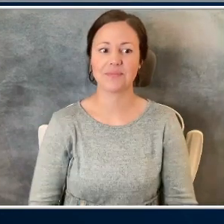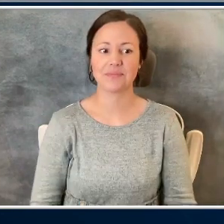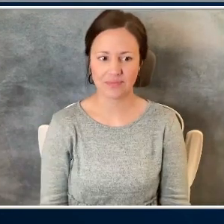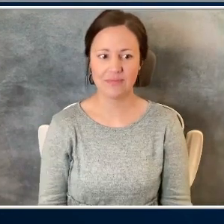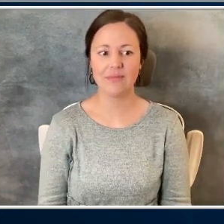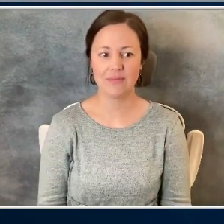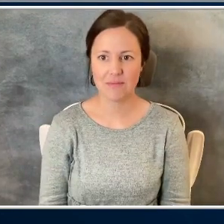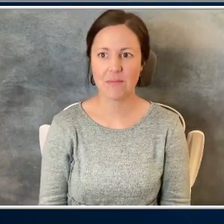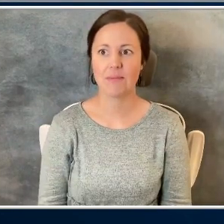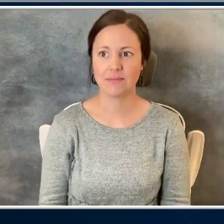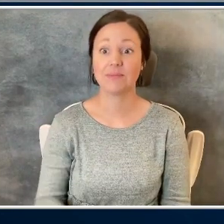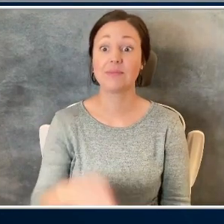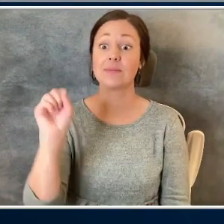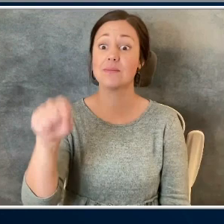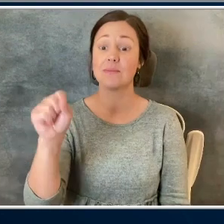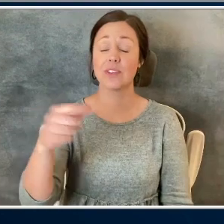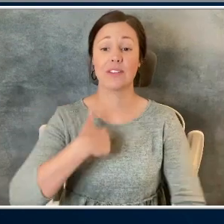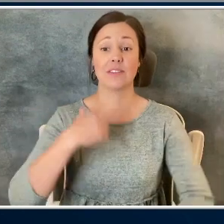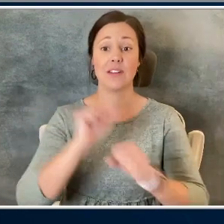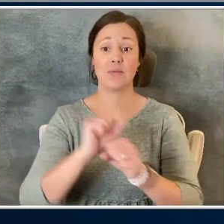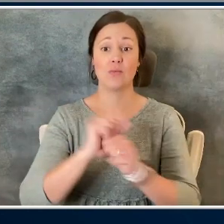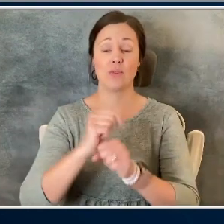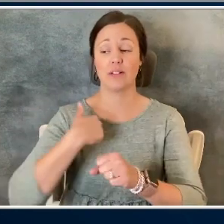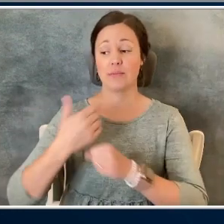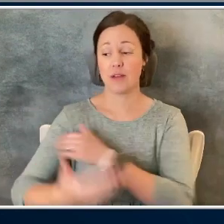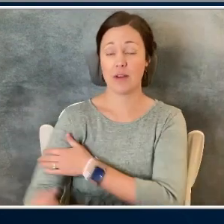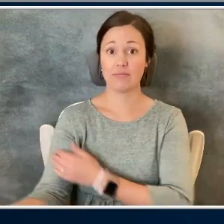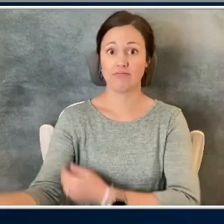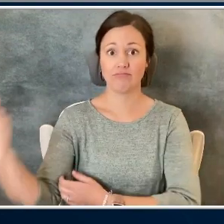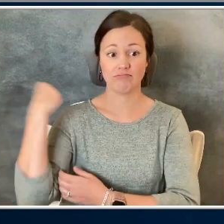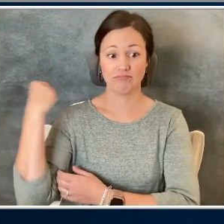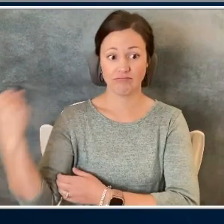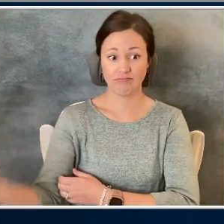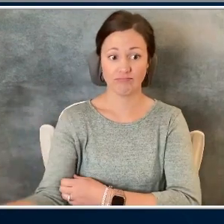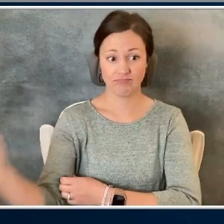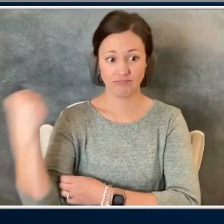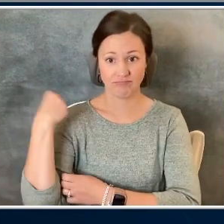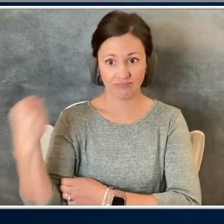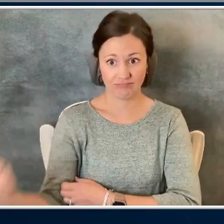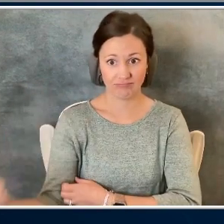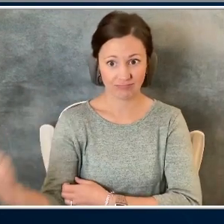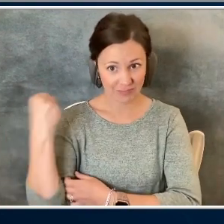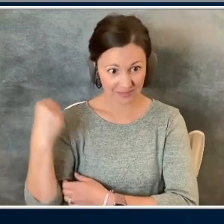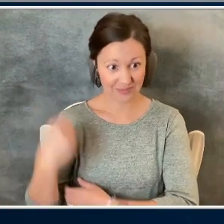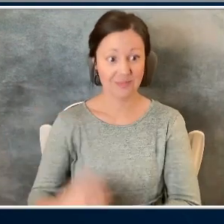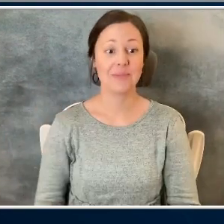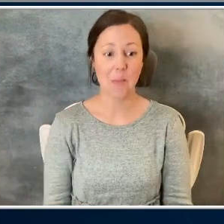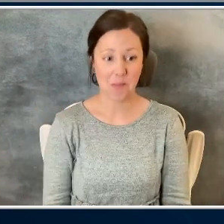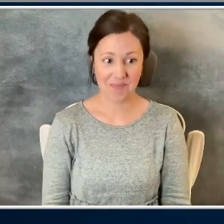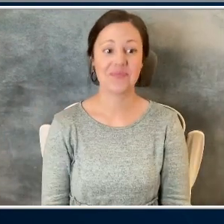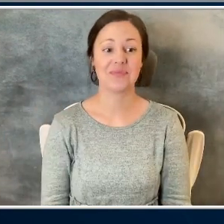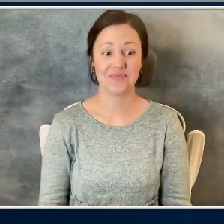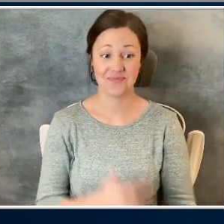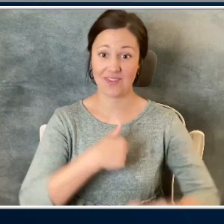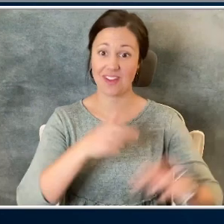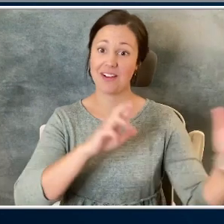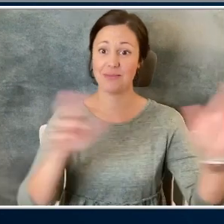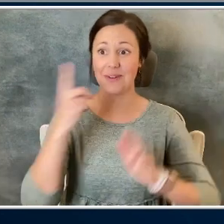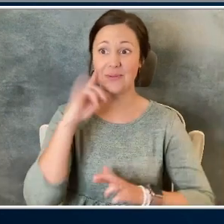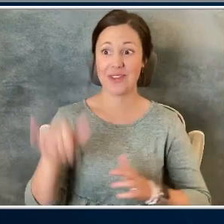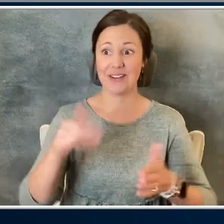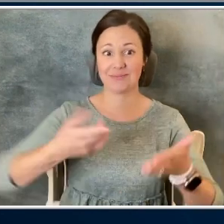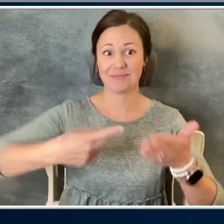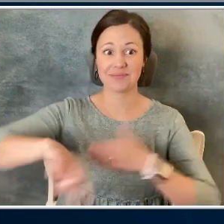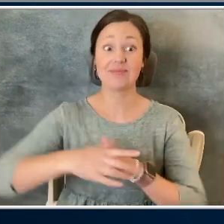my biceps. I'm using my resistance band, got the bell curls out. Yeah. I was pumping some 3-pound weights today. I'm going to be ready for you next No, week. I'm going to go to the